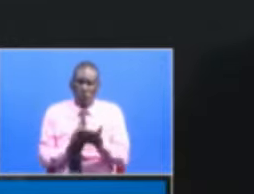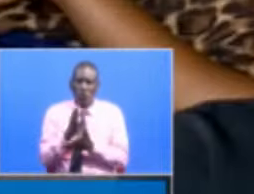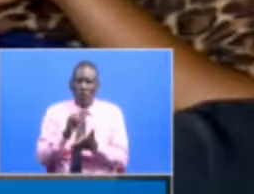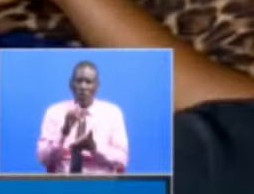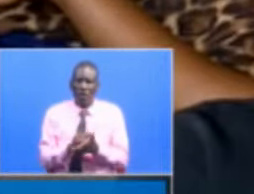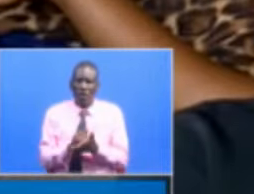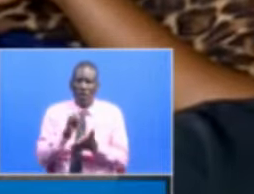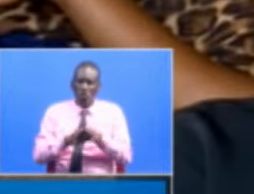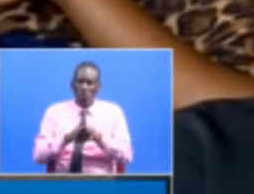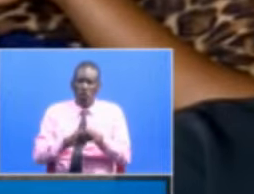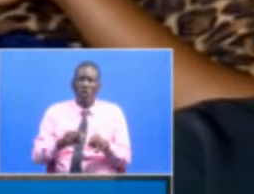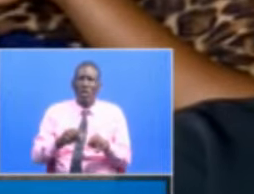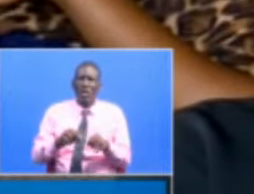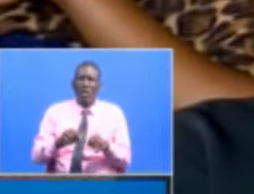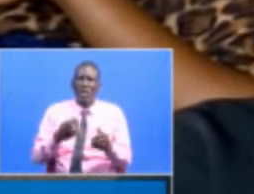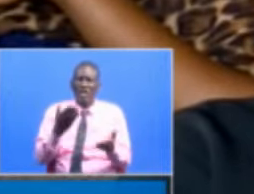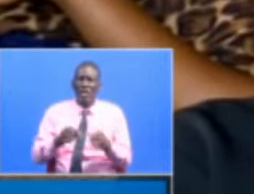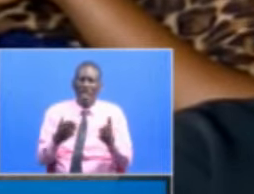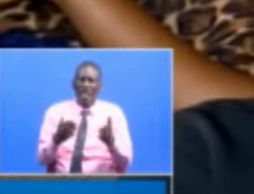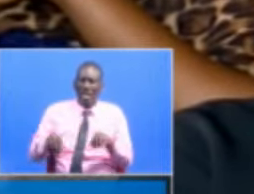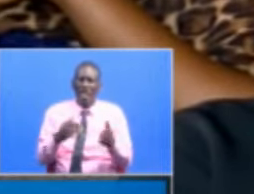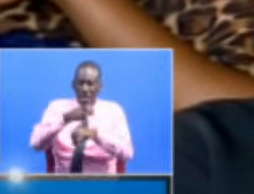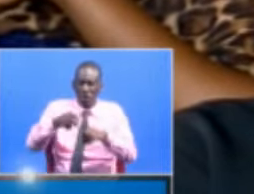Nairobi National Park, everywhere, whenever there is